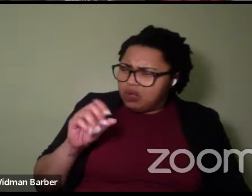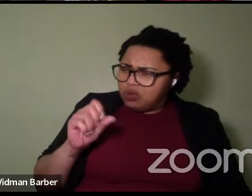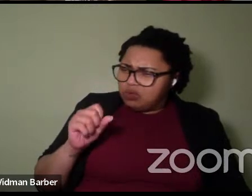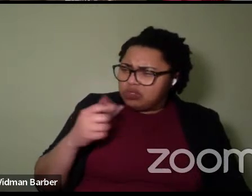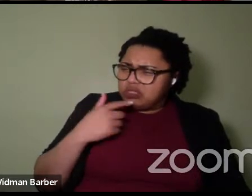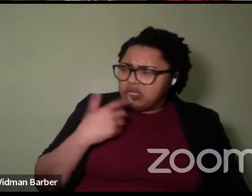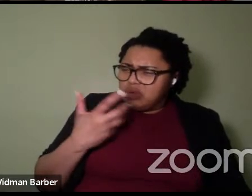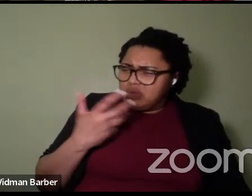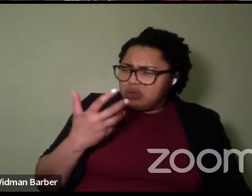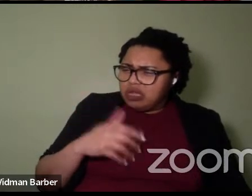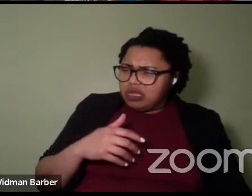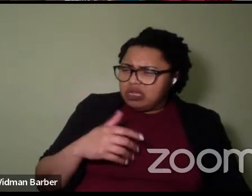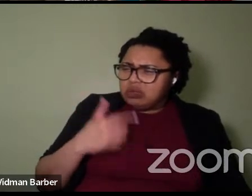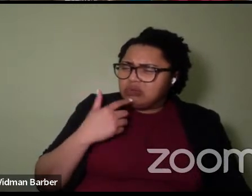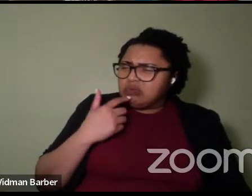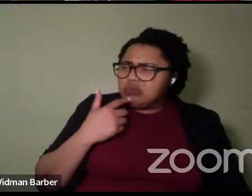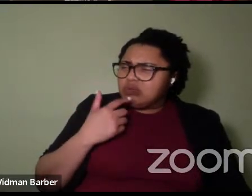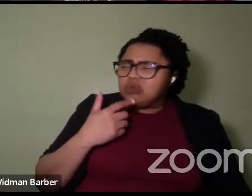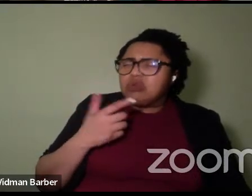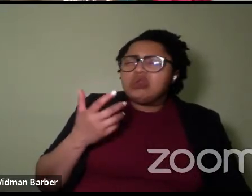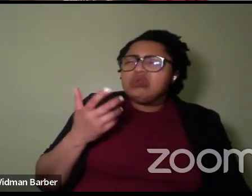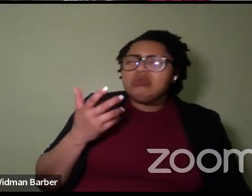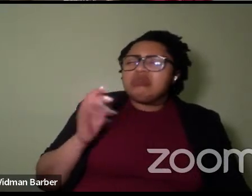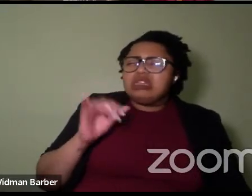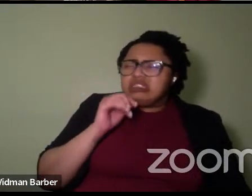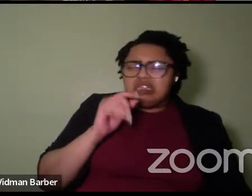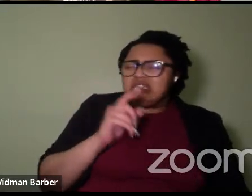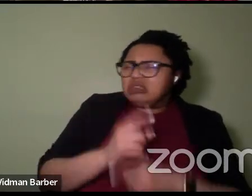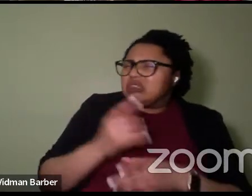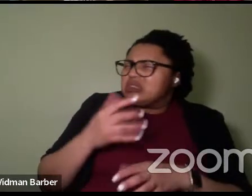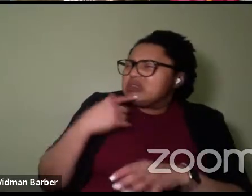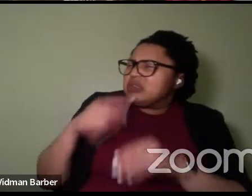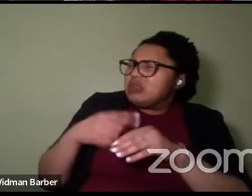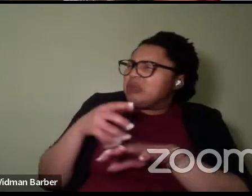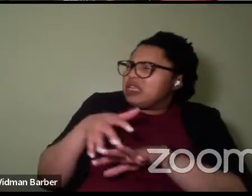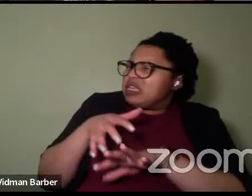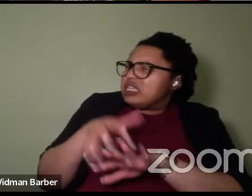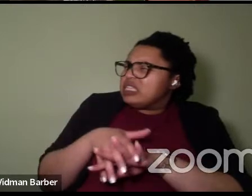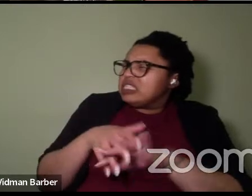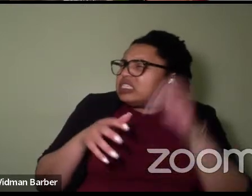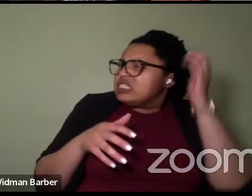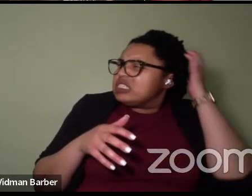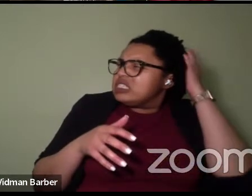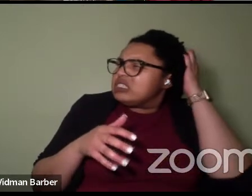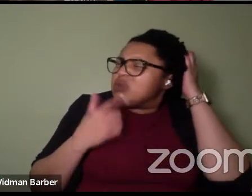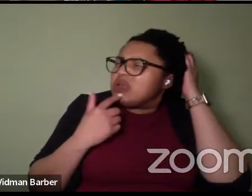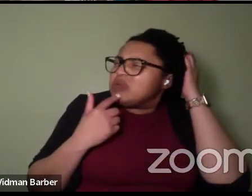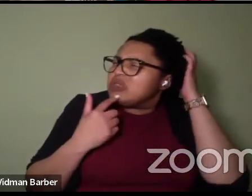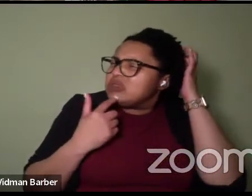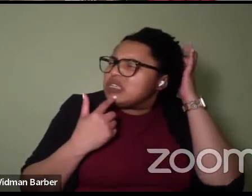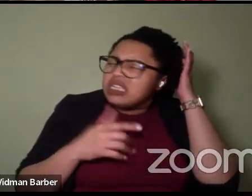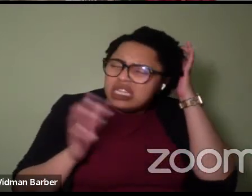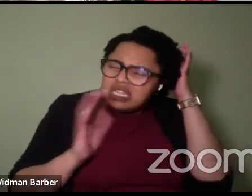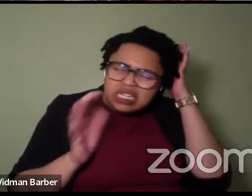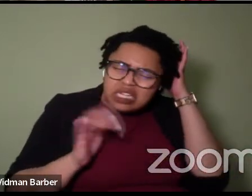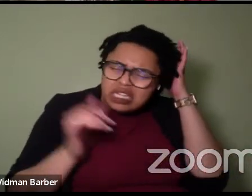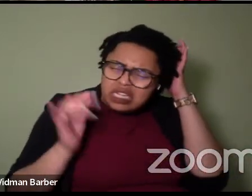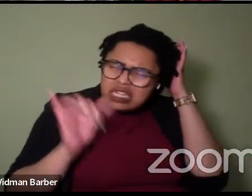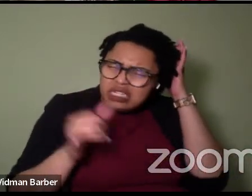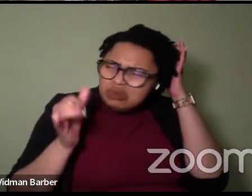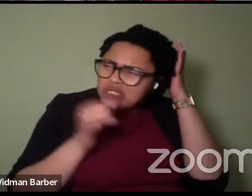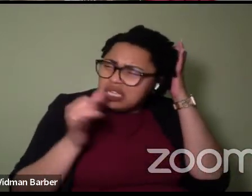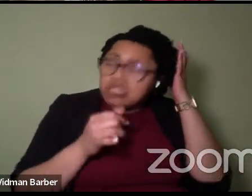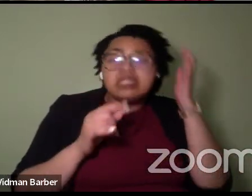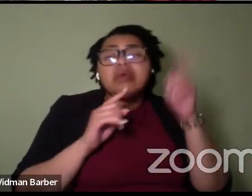get that just dispelled? Because that's completely ridiculous. But I think as I'm hearing this